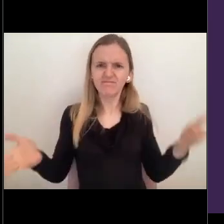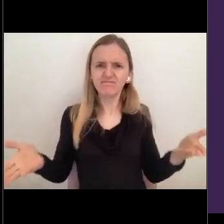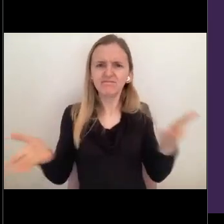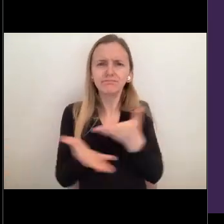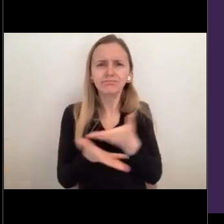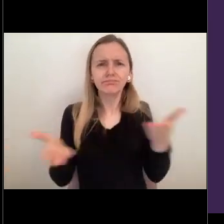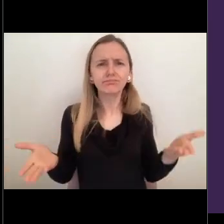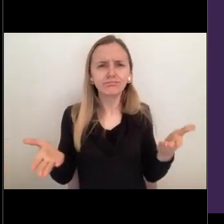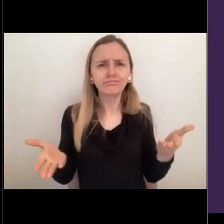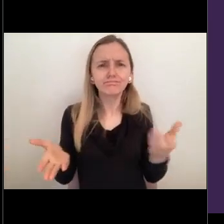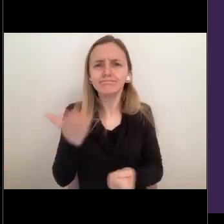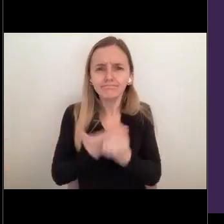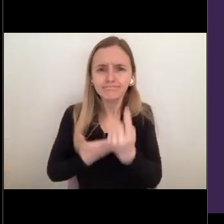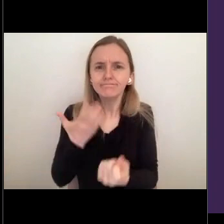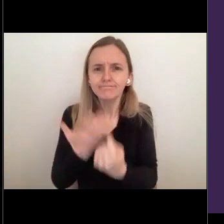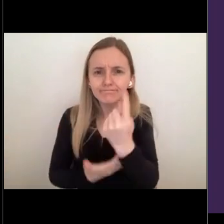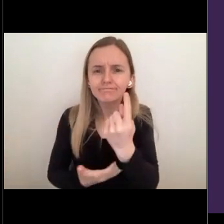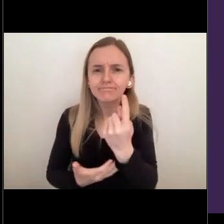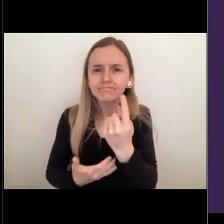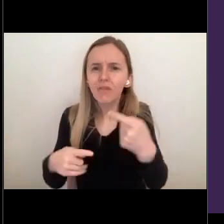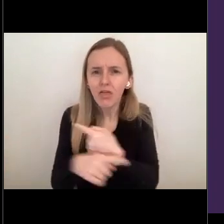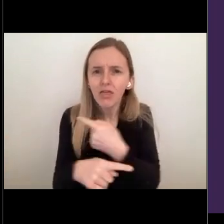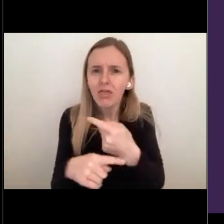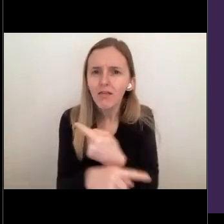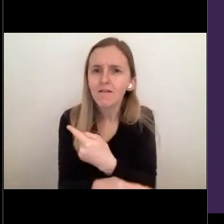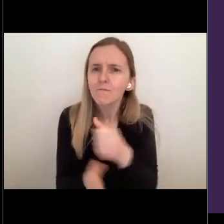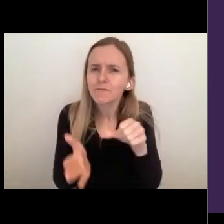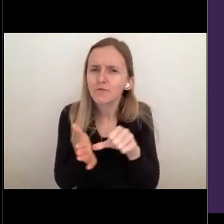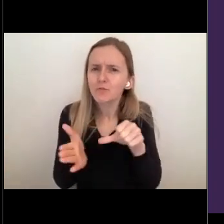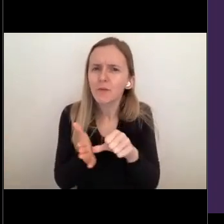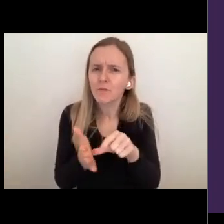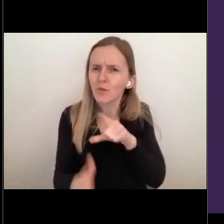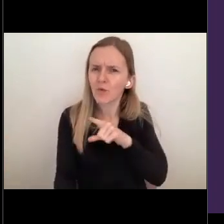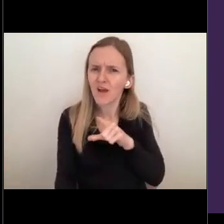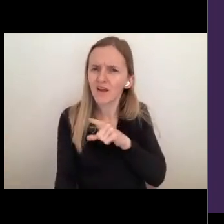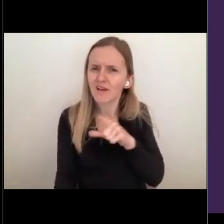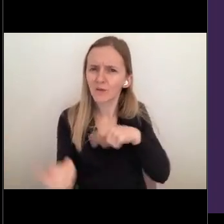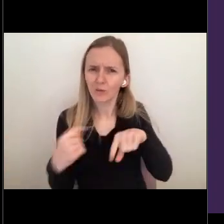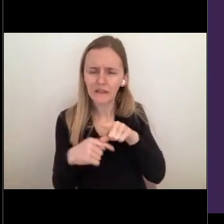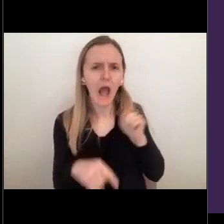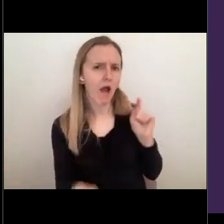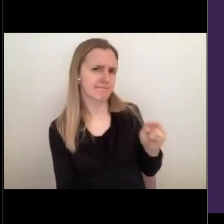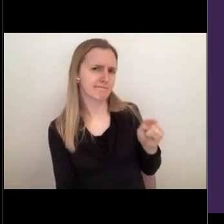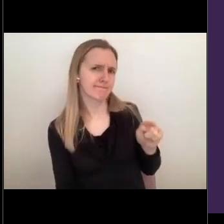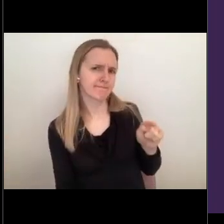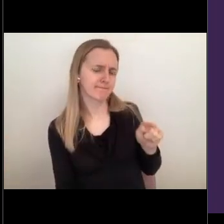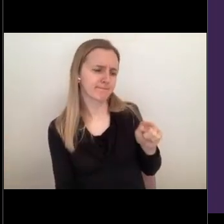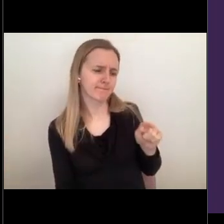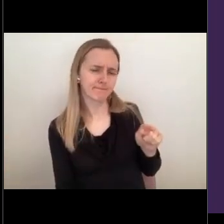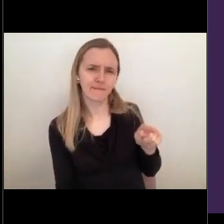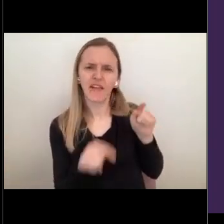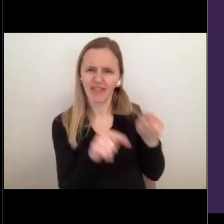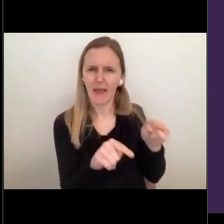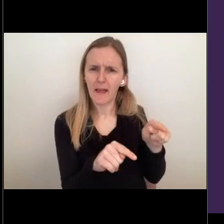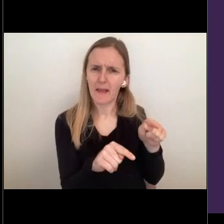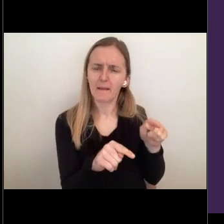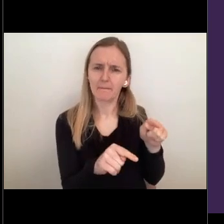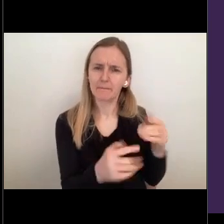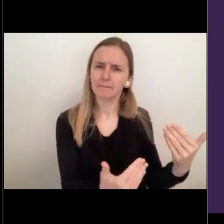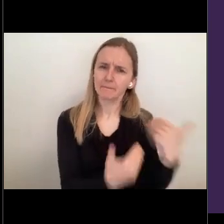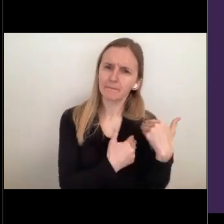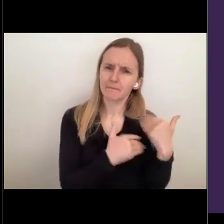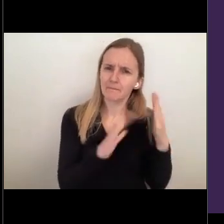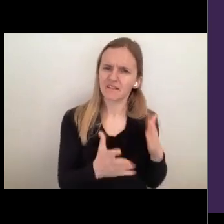in that communication? Why then are we putting the onus on that person to